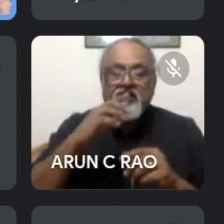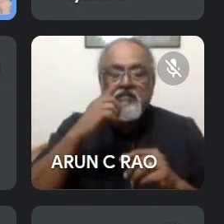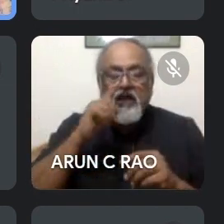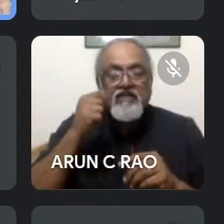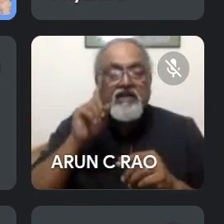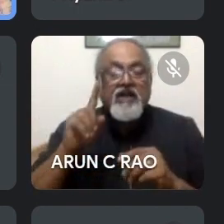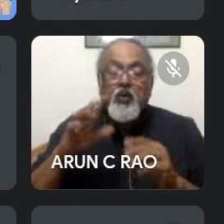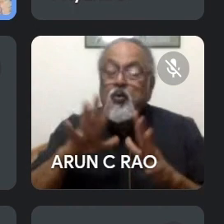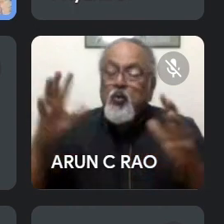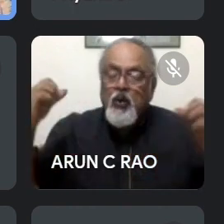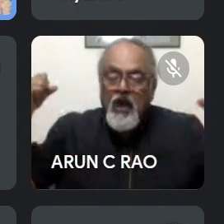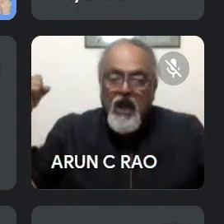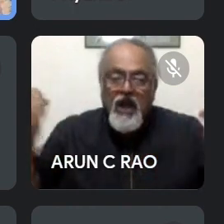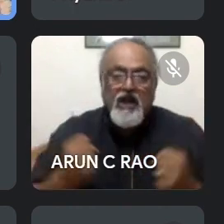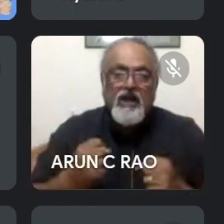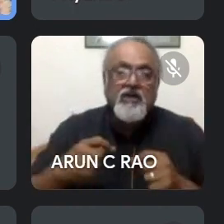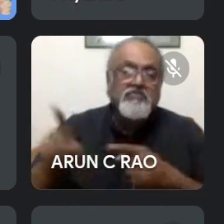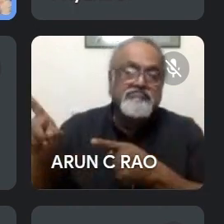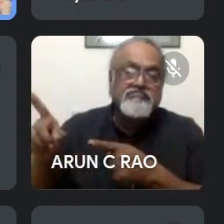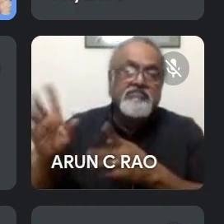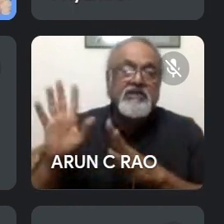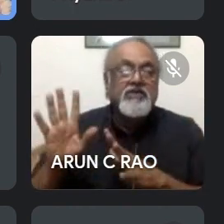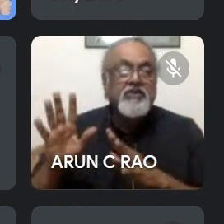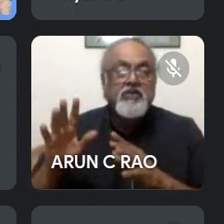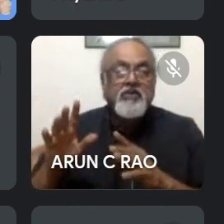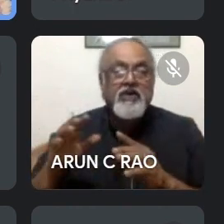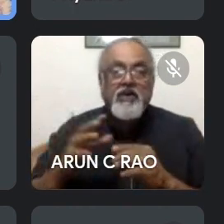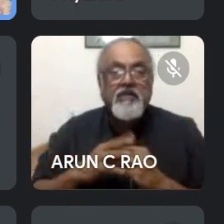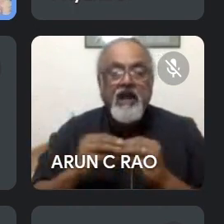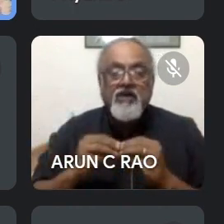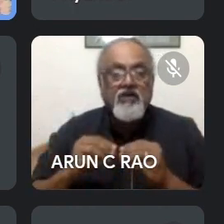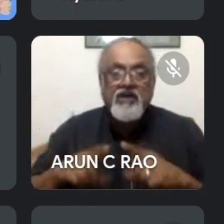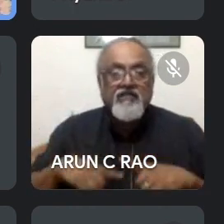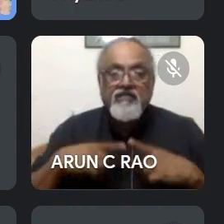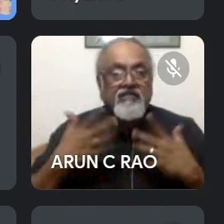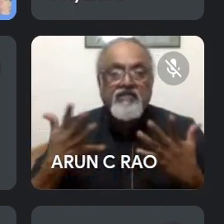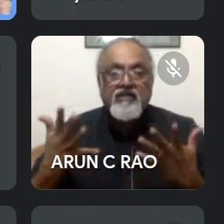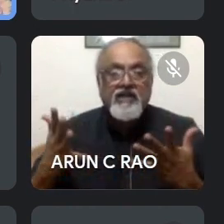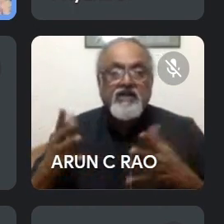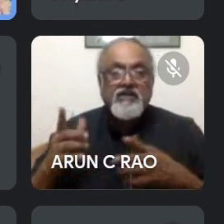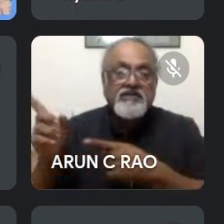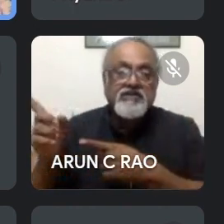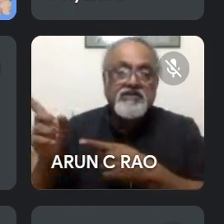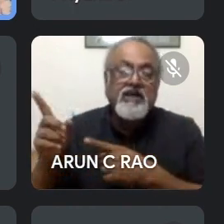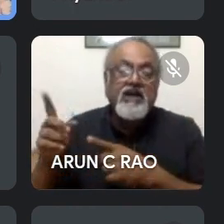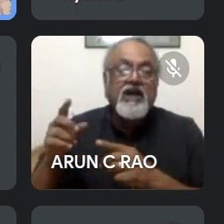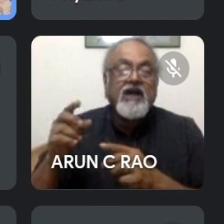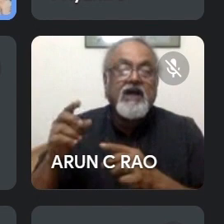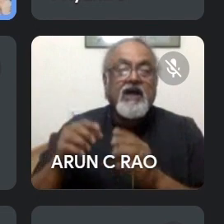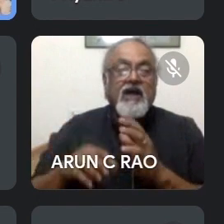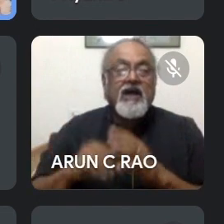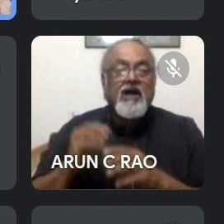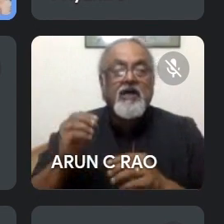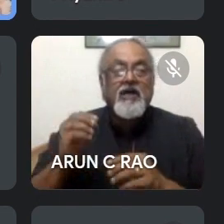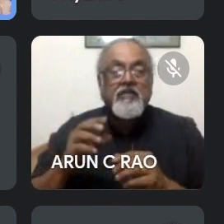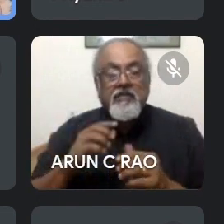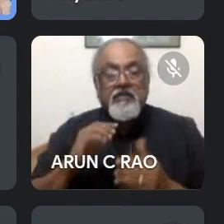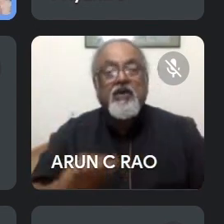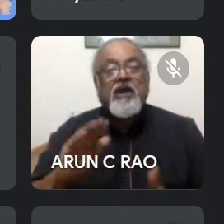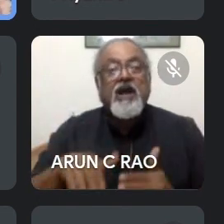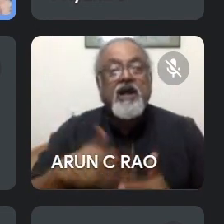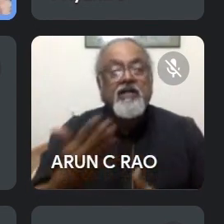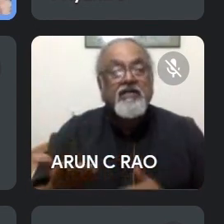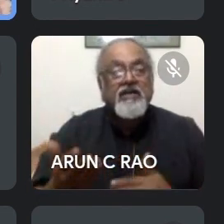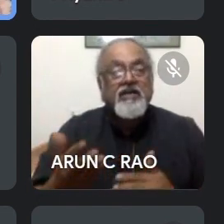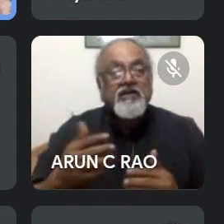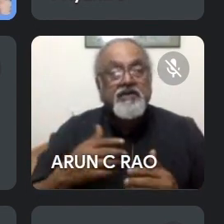very hardworking and they don't live in Bangalore as such. So that's why. So like after I was born, like we